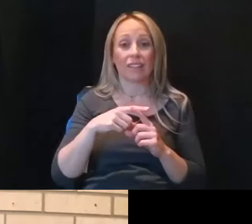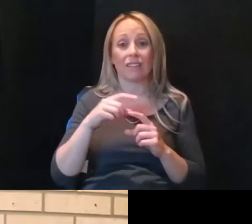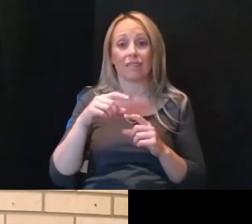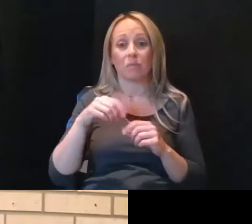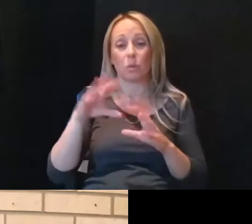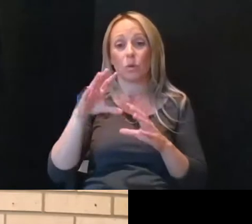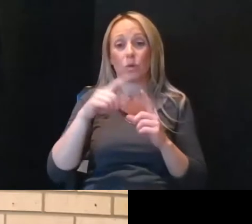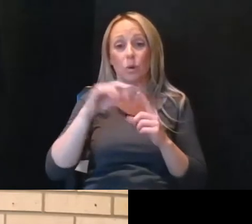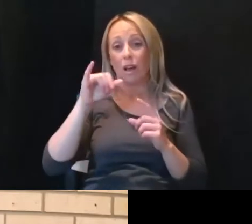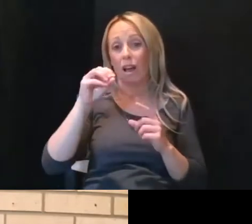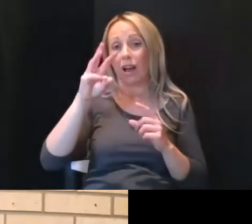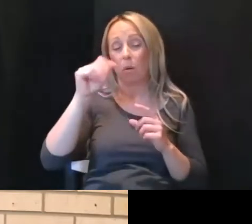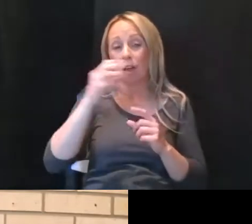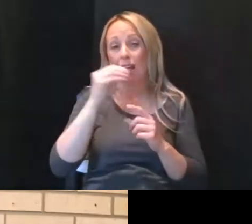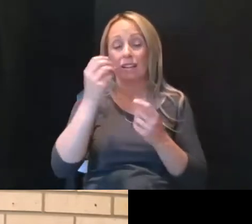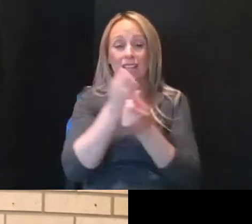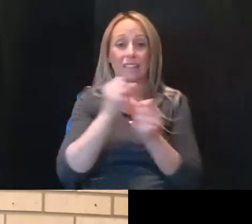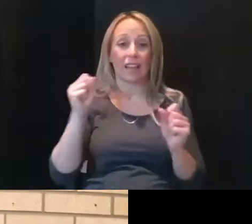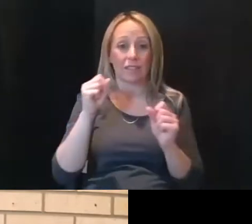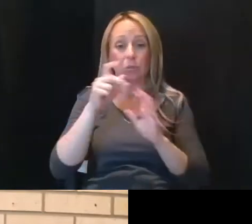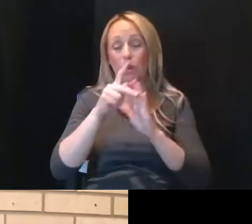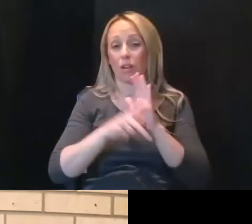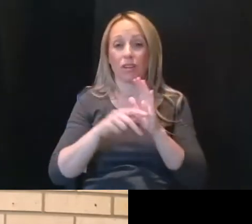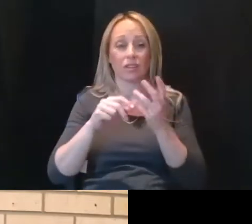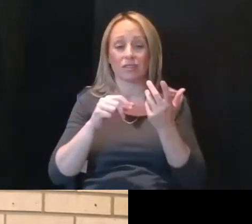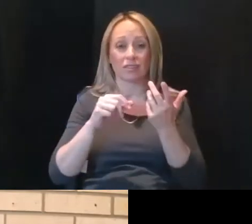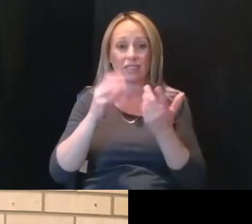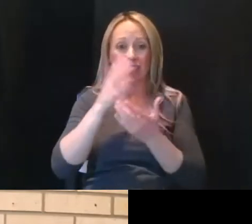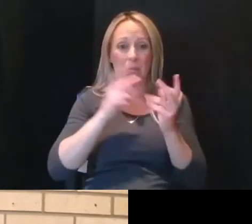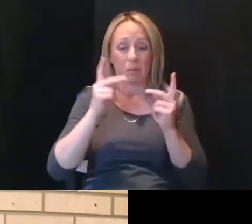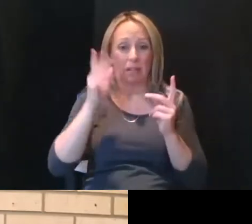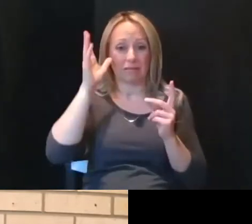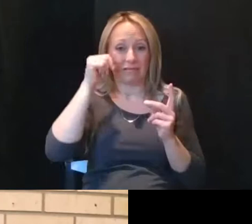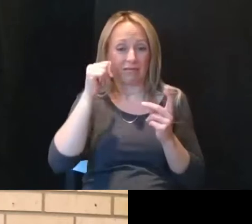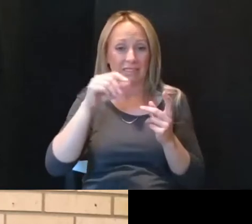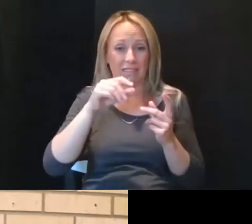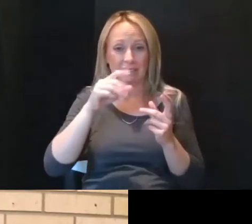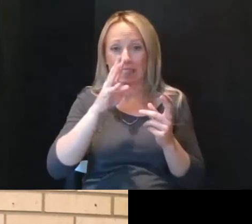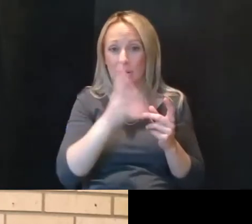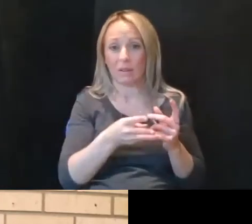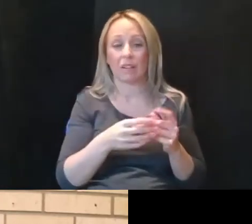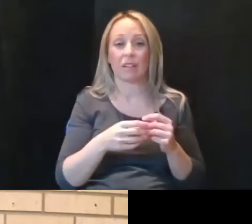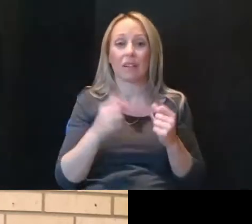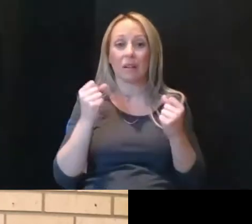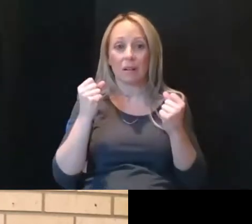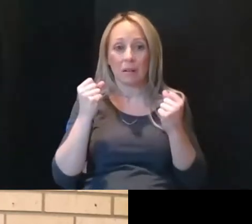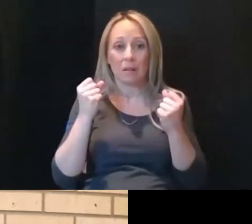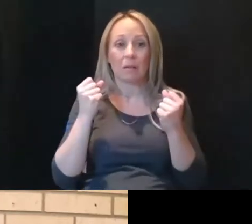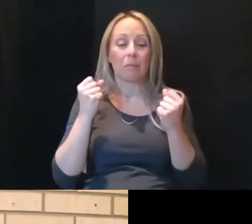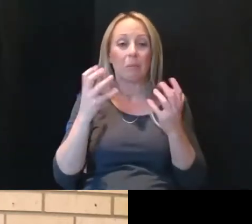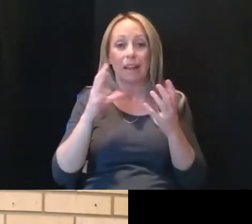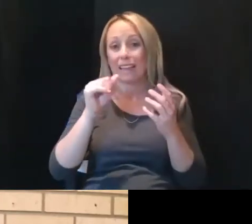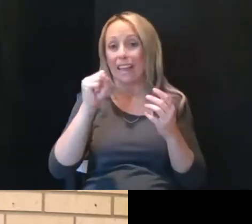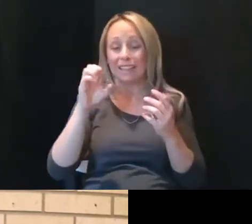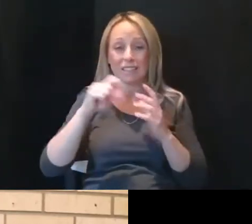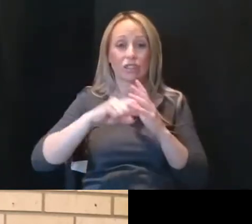and safety protocols are basically non-existent. Hundreds of cases have started as a night out at a bar and